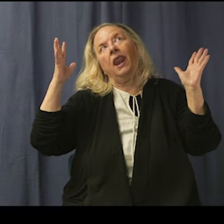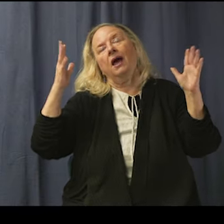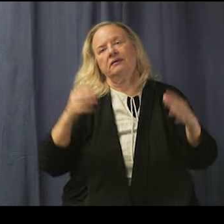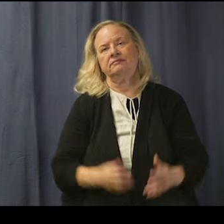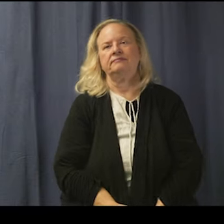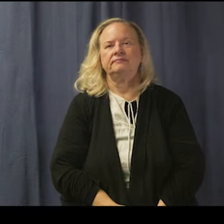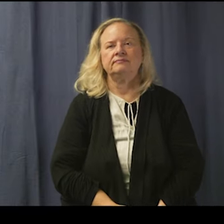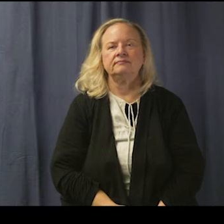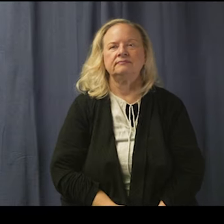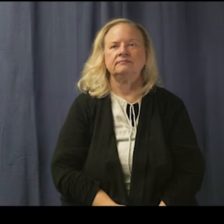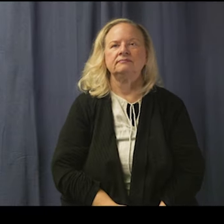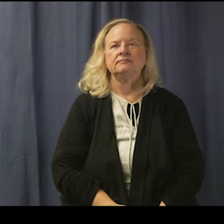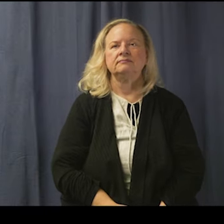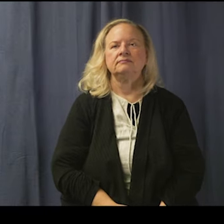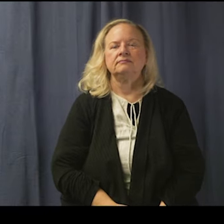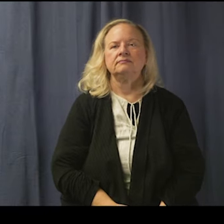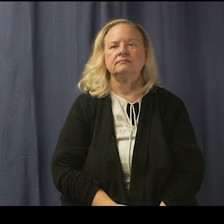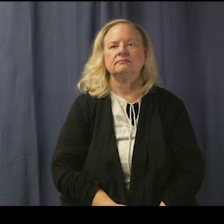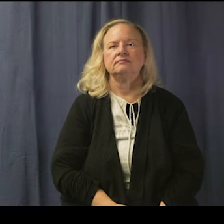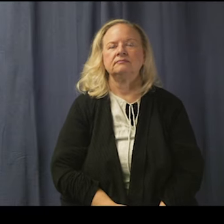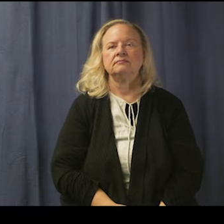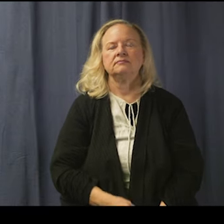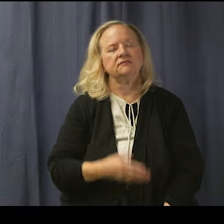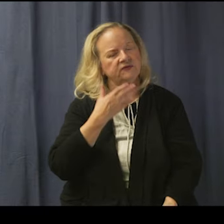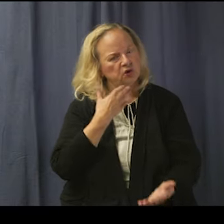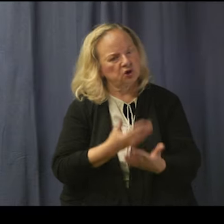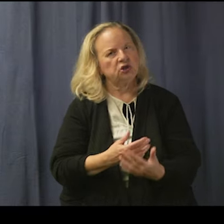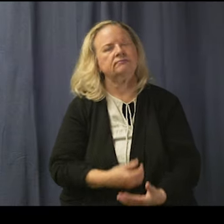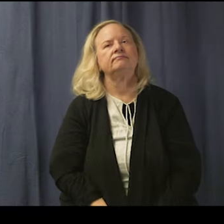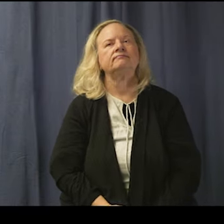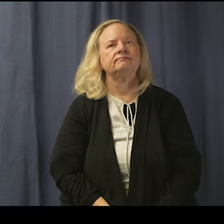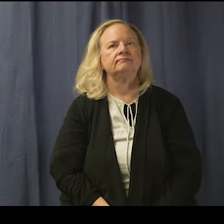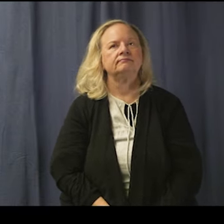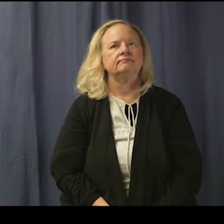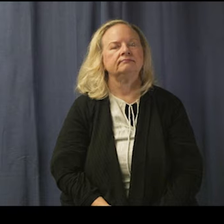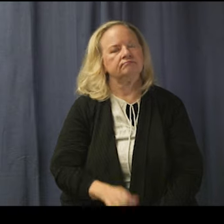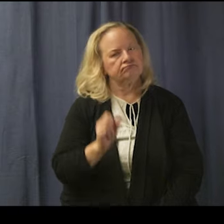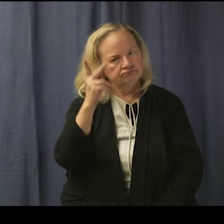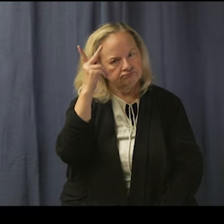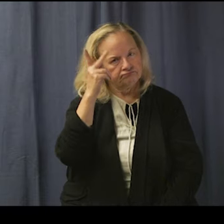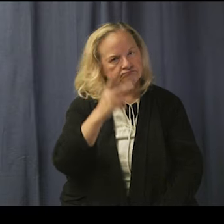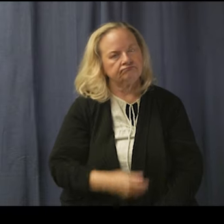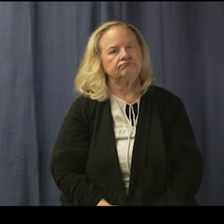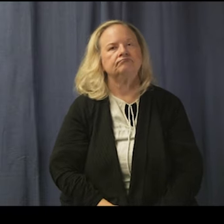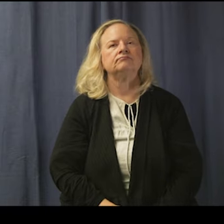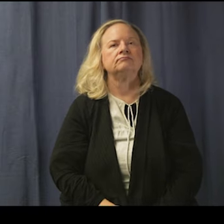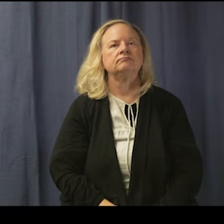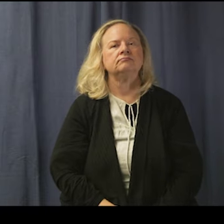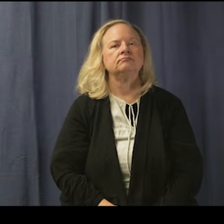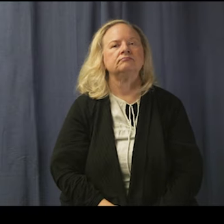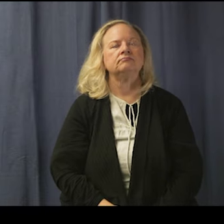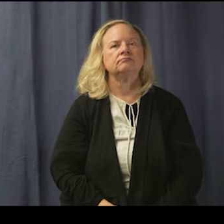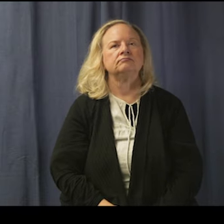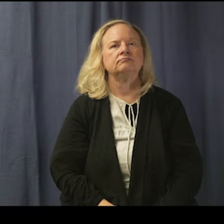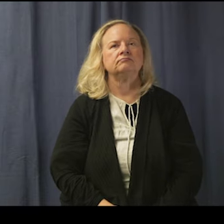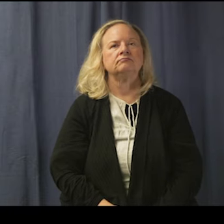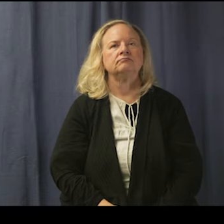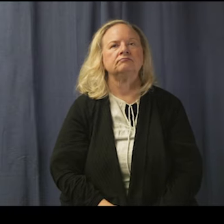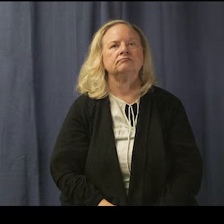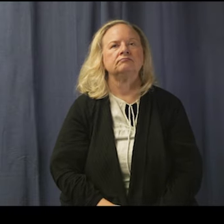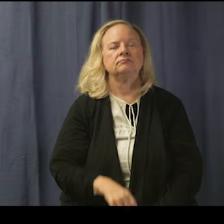forgiven. Which is very good. Okay. Now, let's go